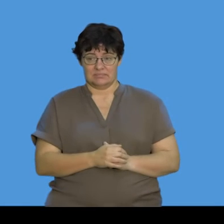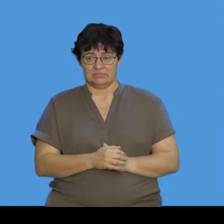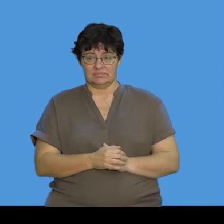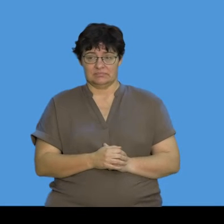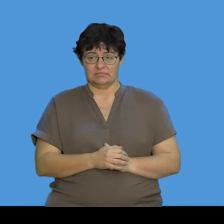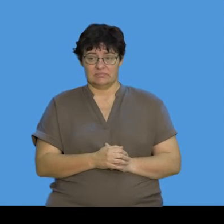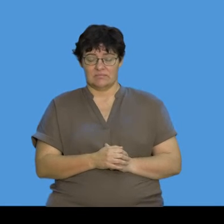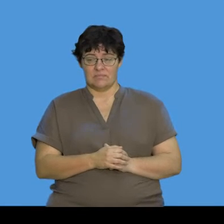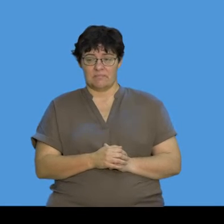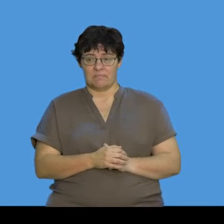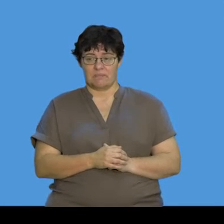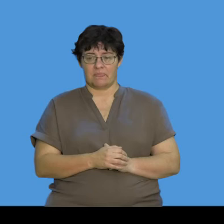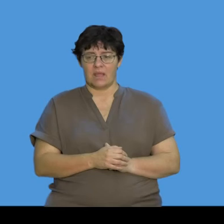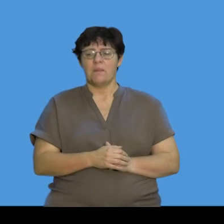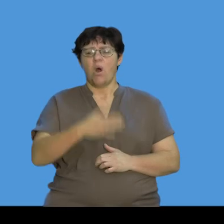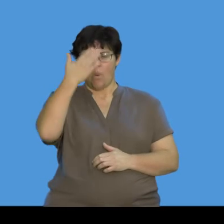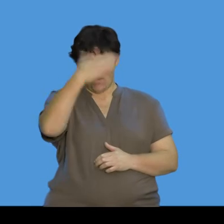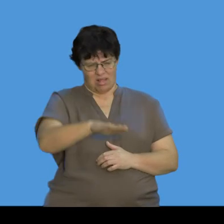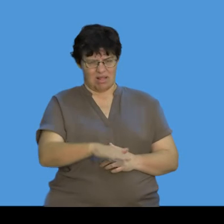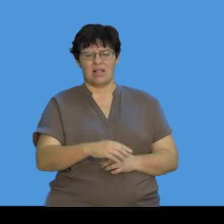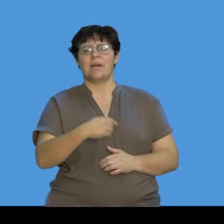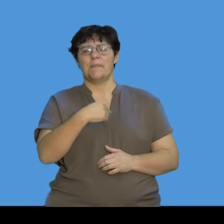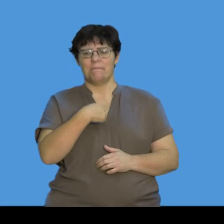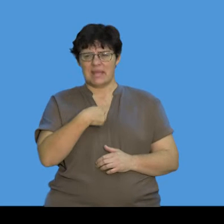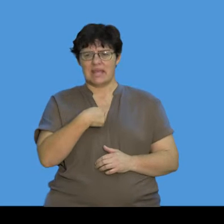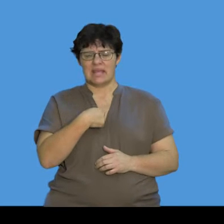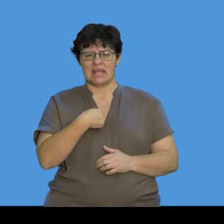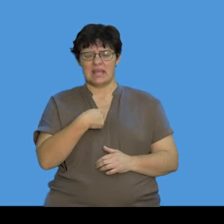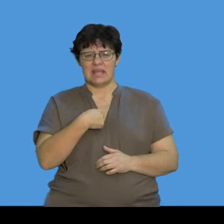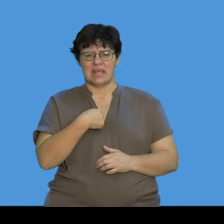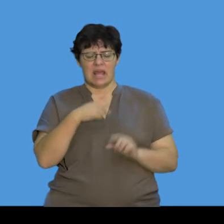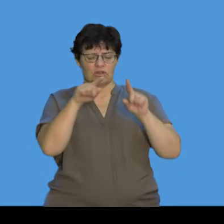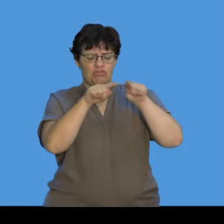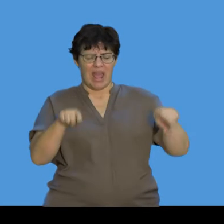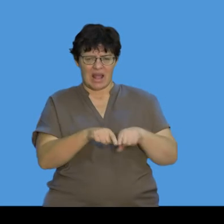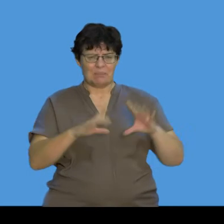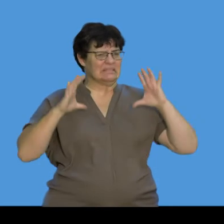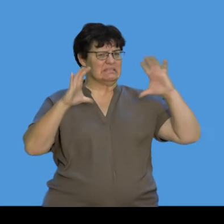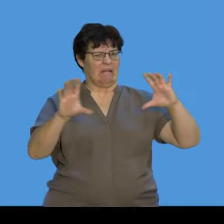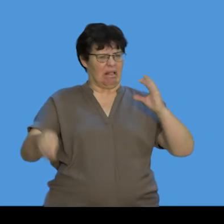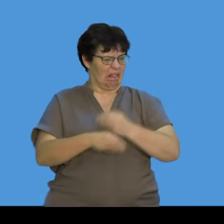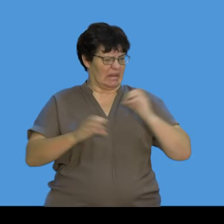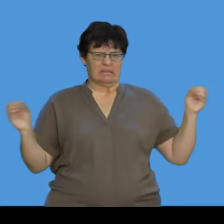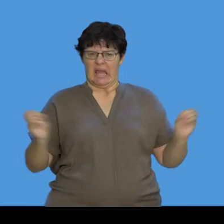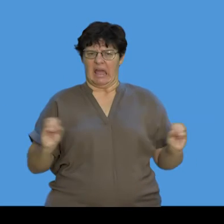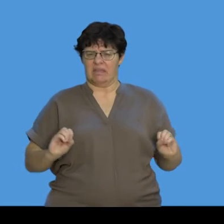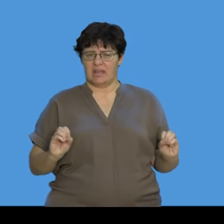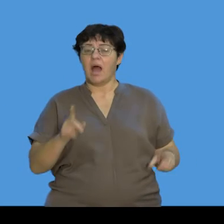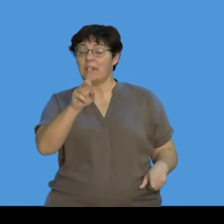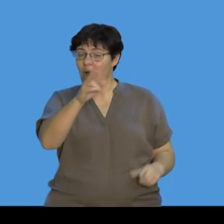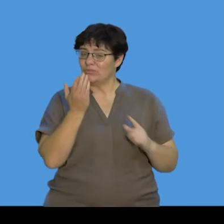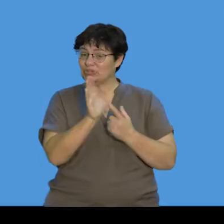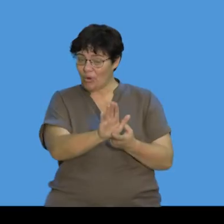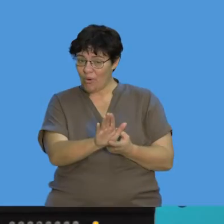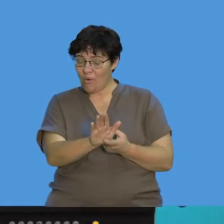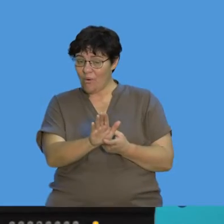Now I know I've been doing triangles without the circle, but what I'm trying to show you here is we can link